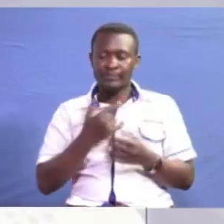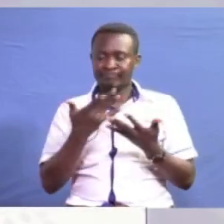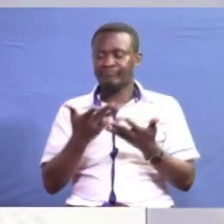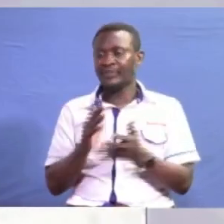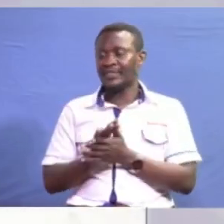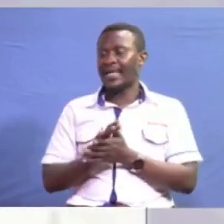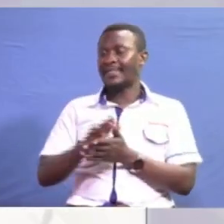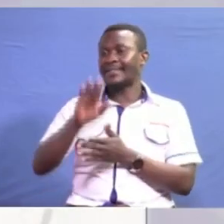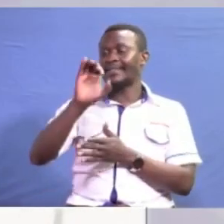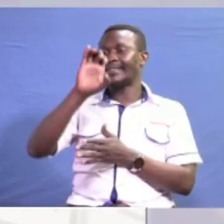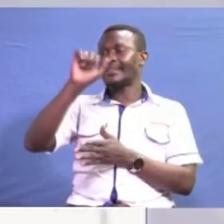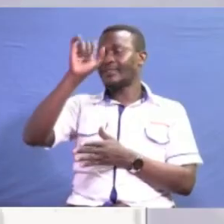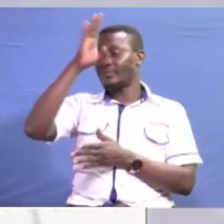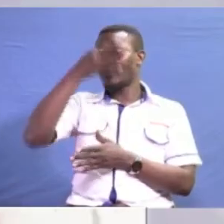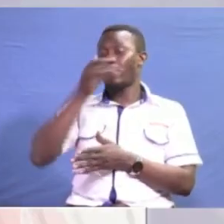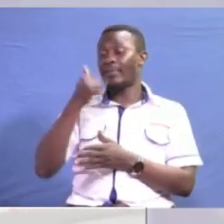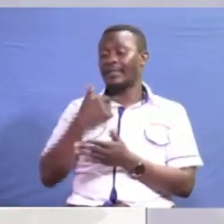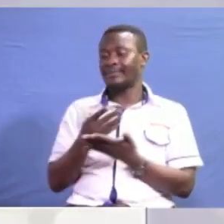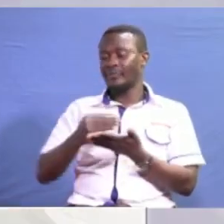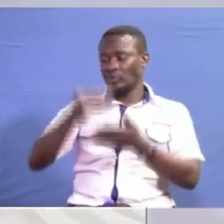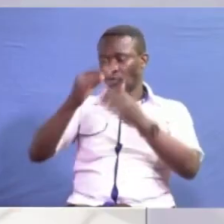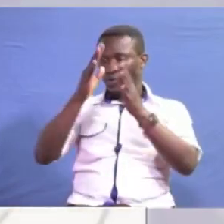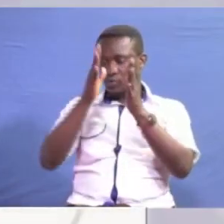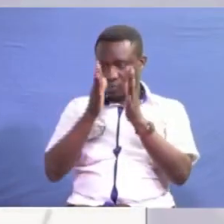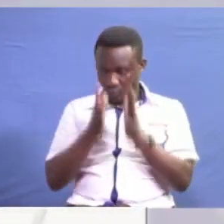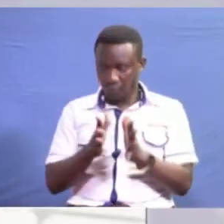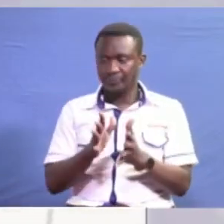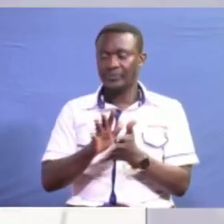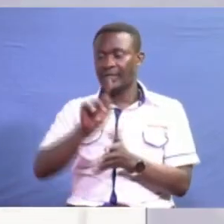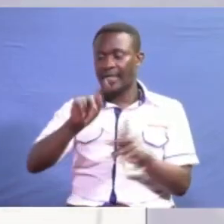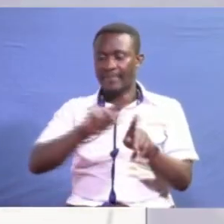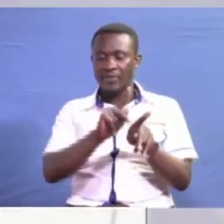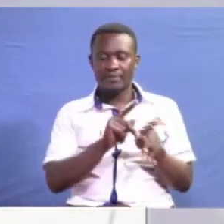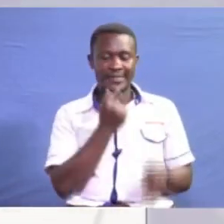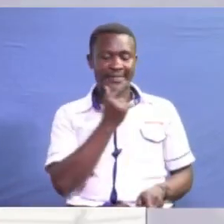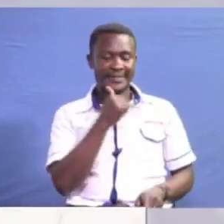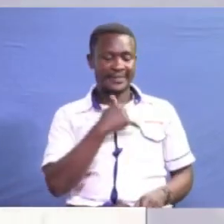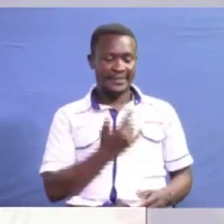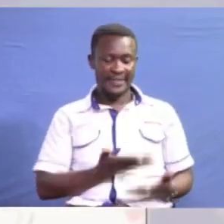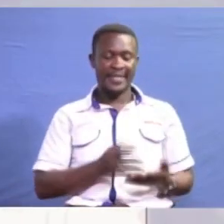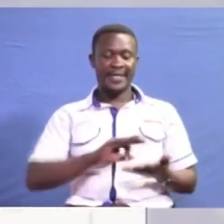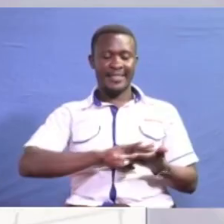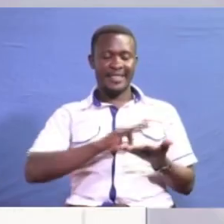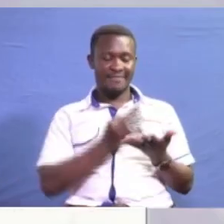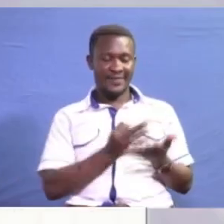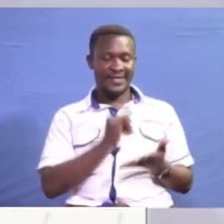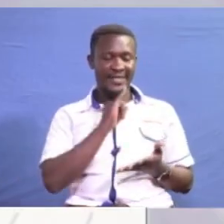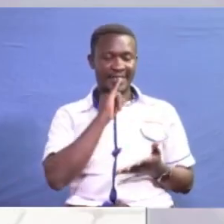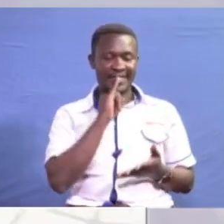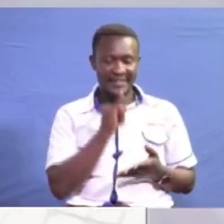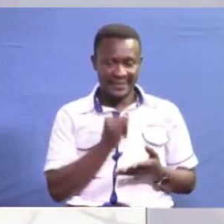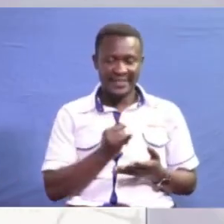the Elimu Bora Working Group and students. The parties argued that the model is unjust and